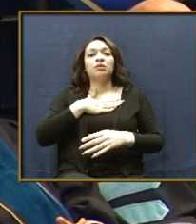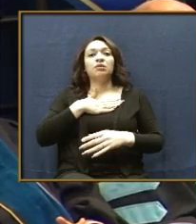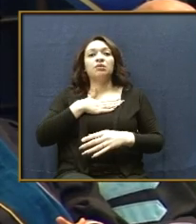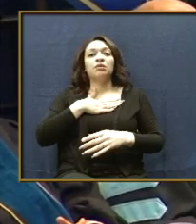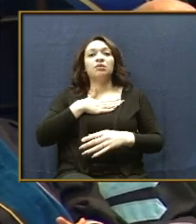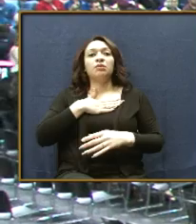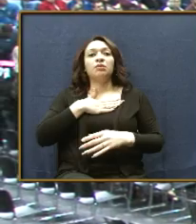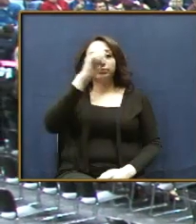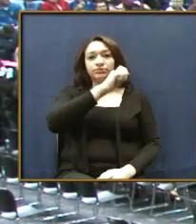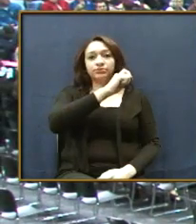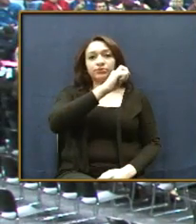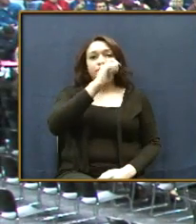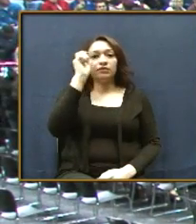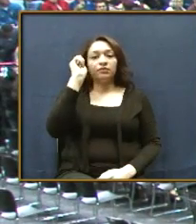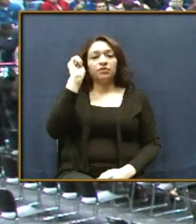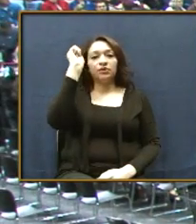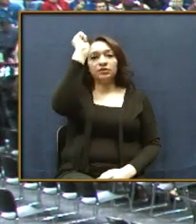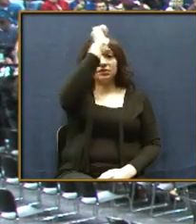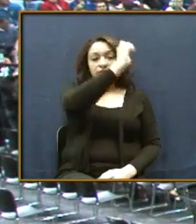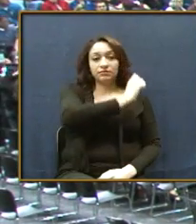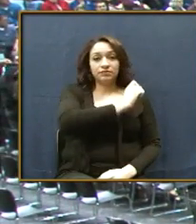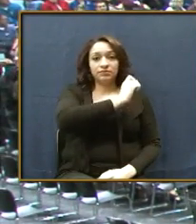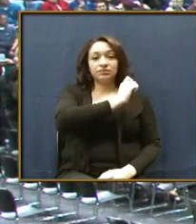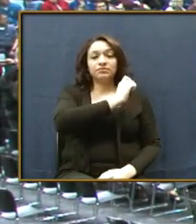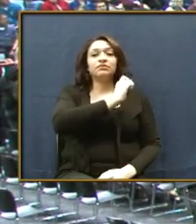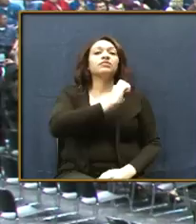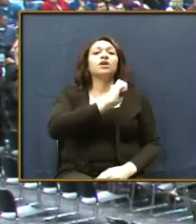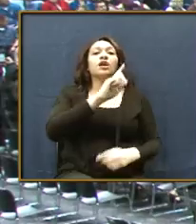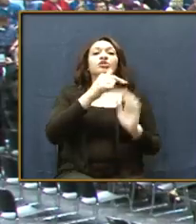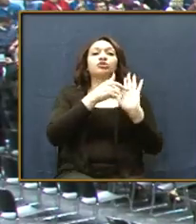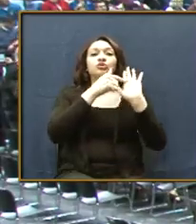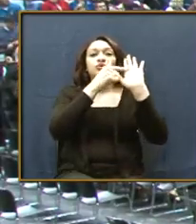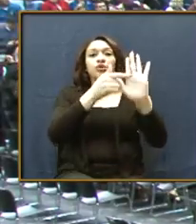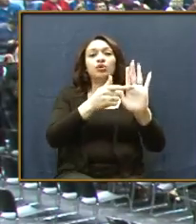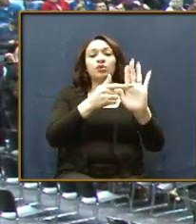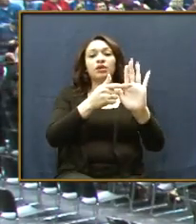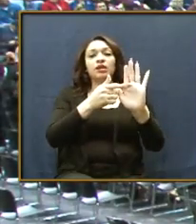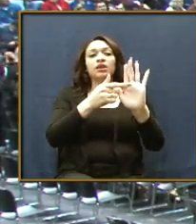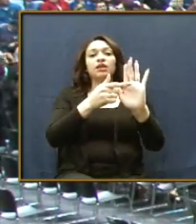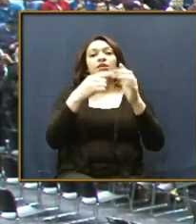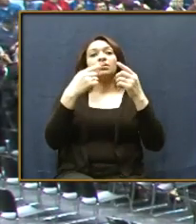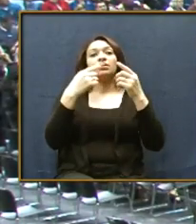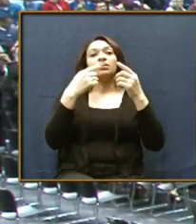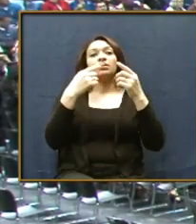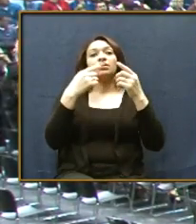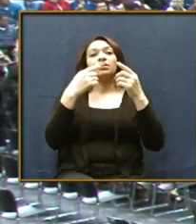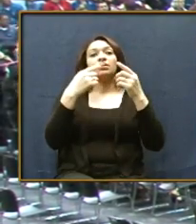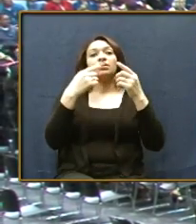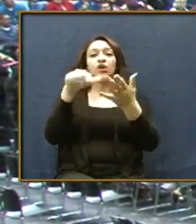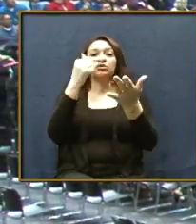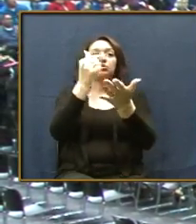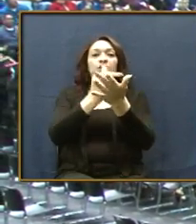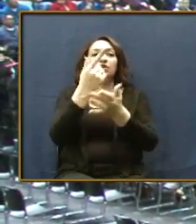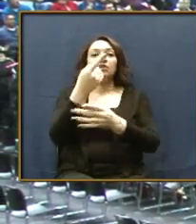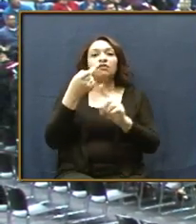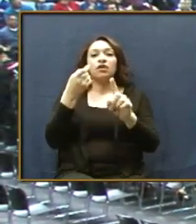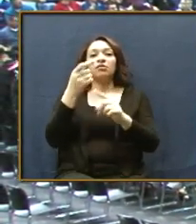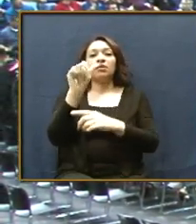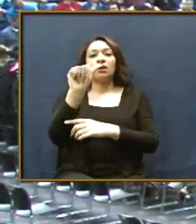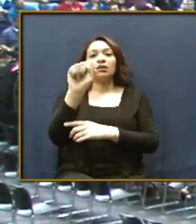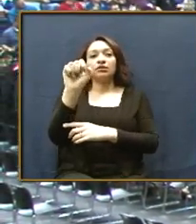on right to the left as a symbol of commencement at Angelo State University.